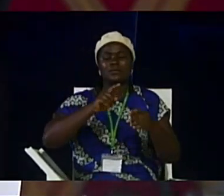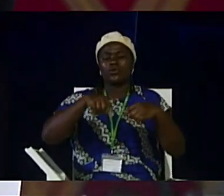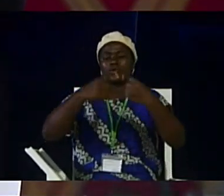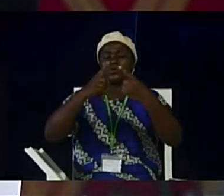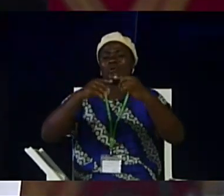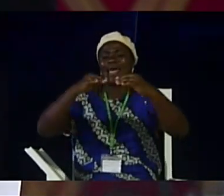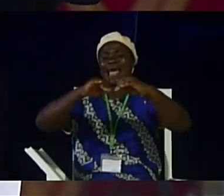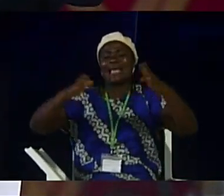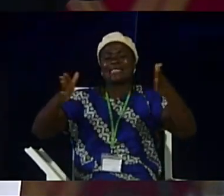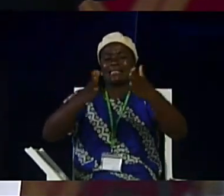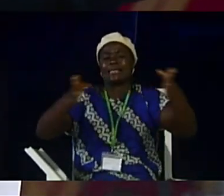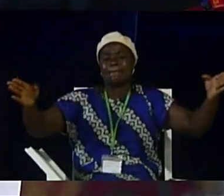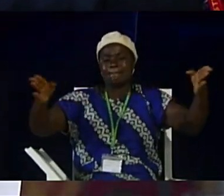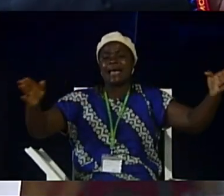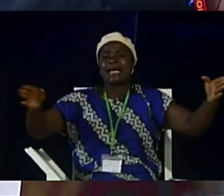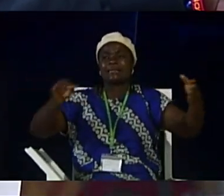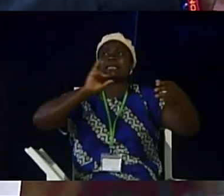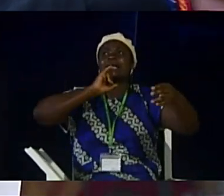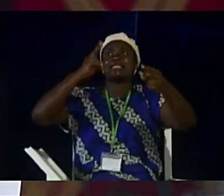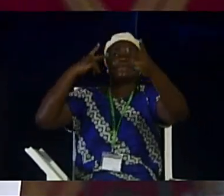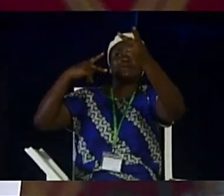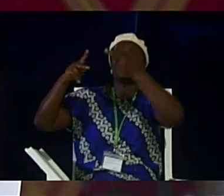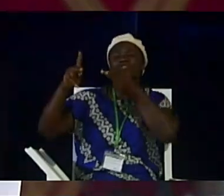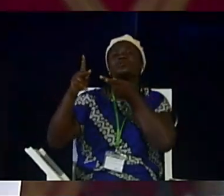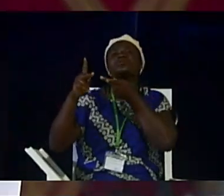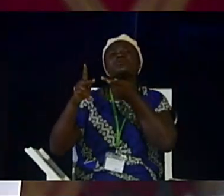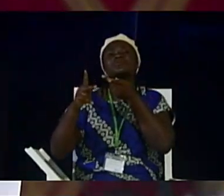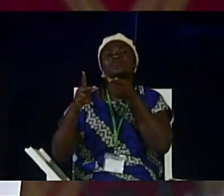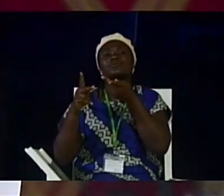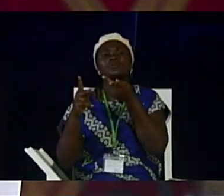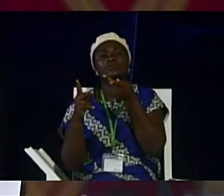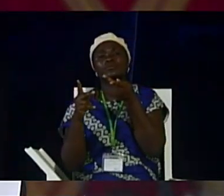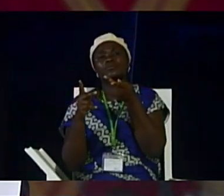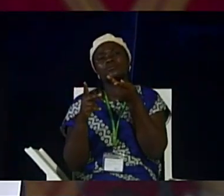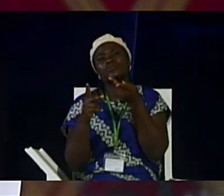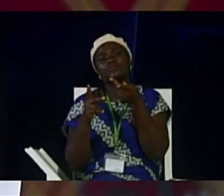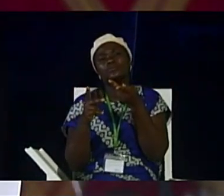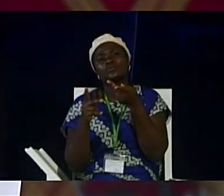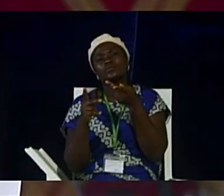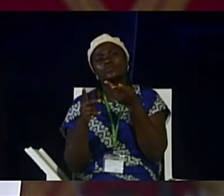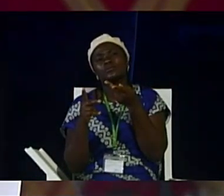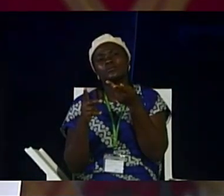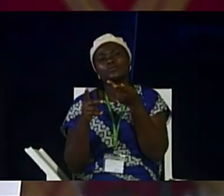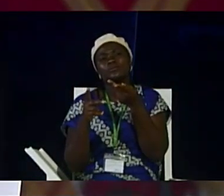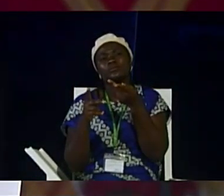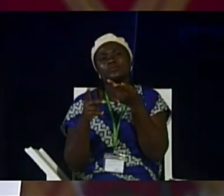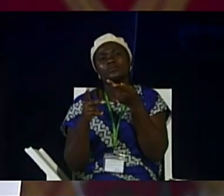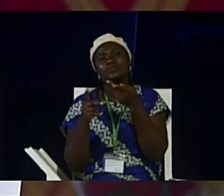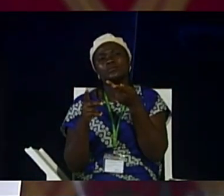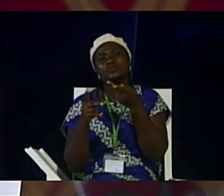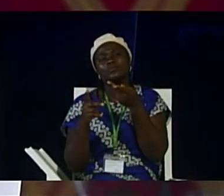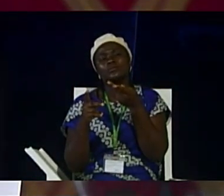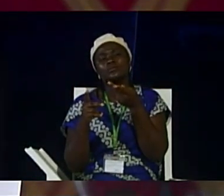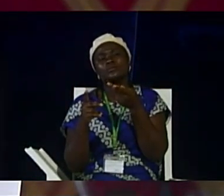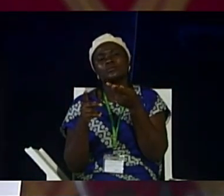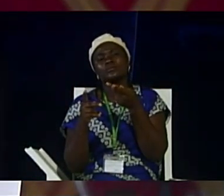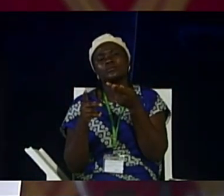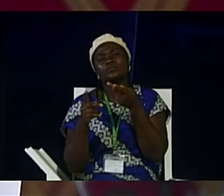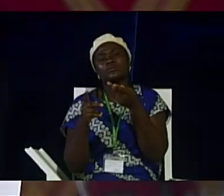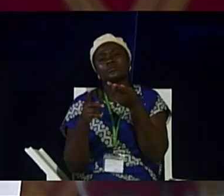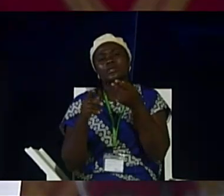expand his vision. From a man who has no heir to